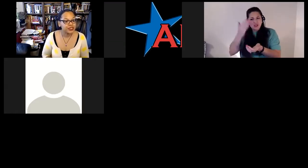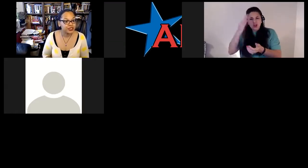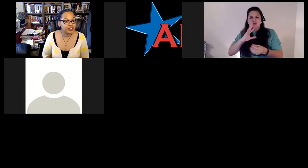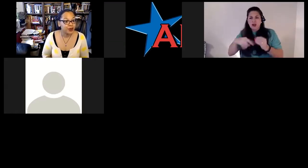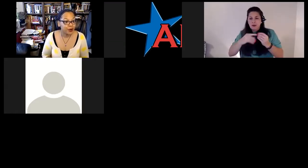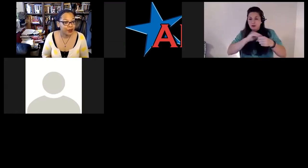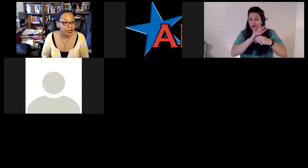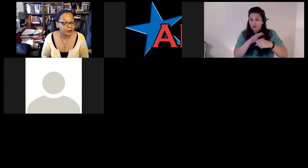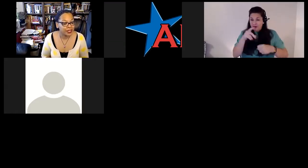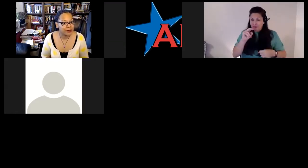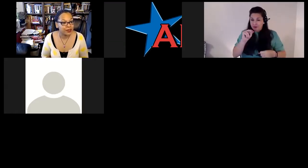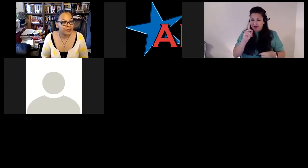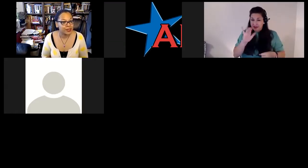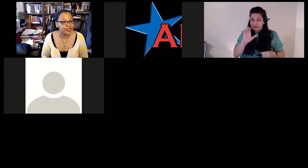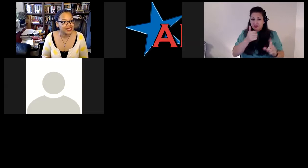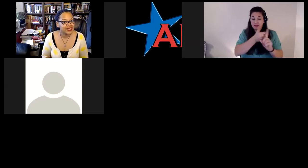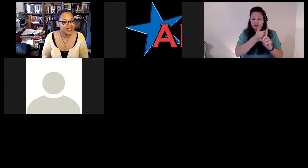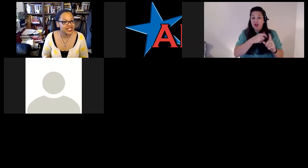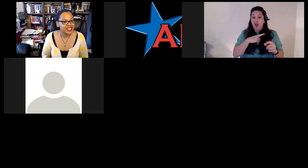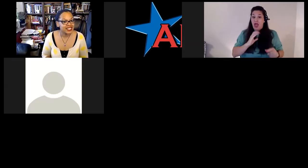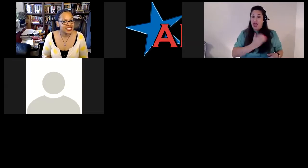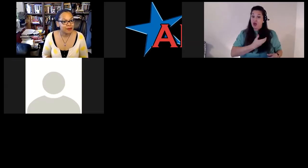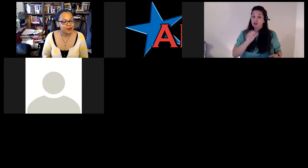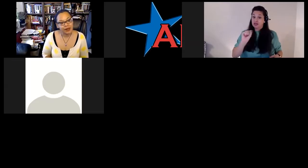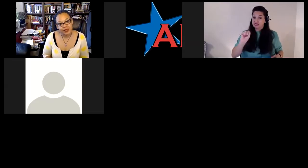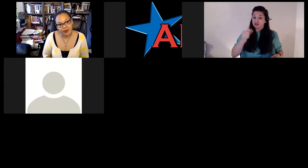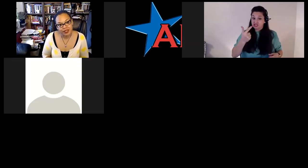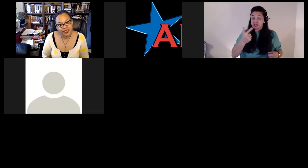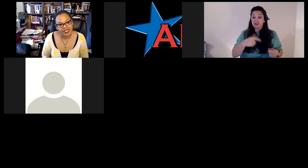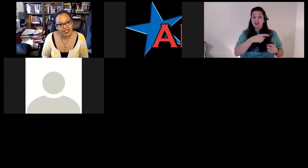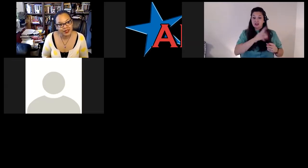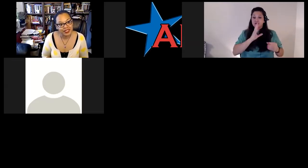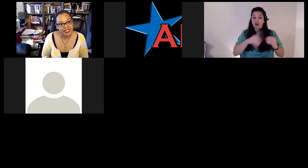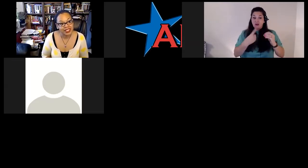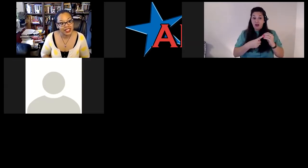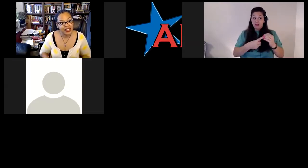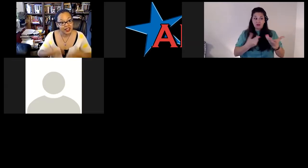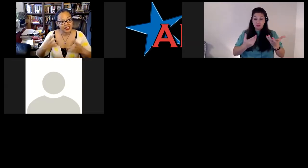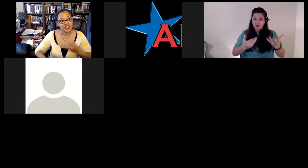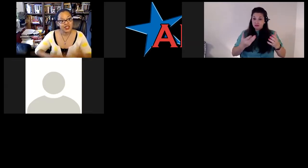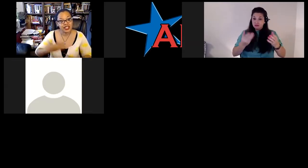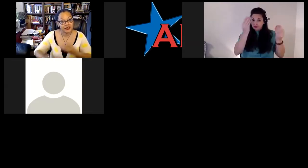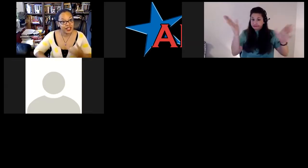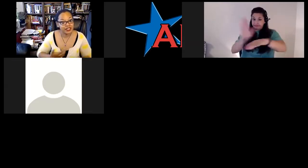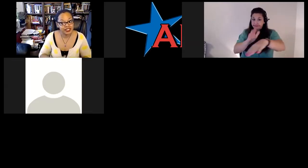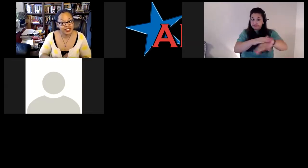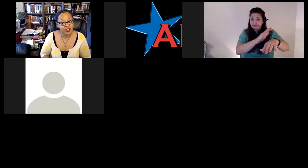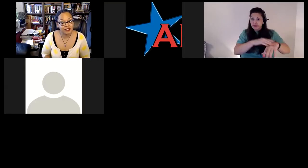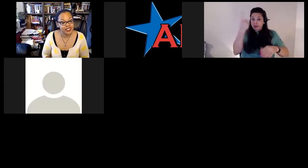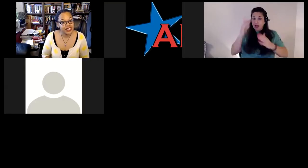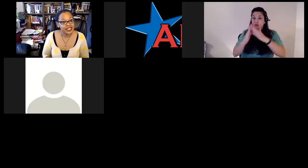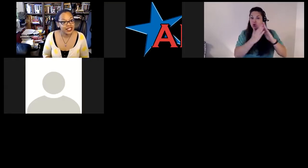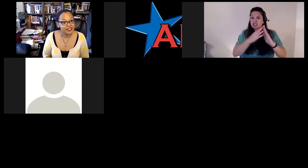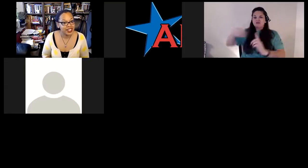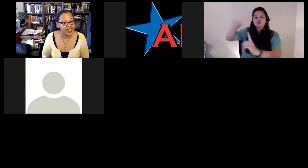General sort of call out Black and Brown communities and say that perhaps they wouldn't contract the virus as